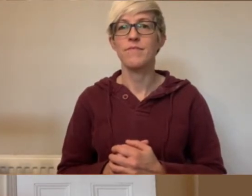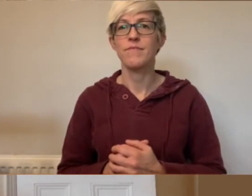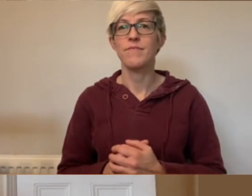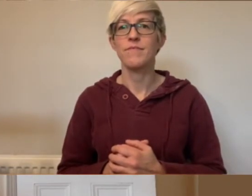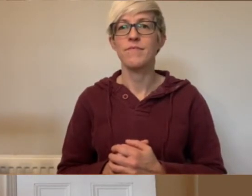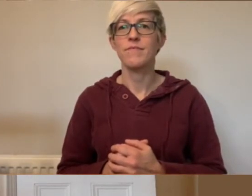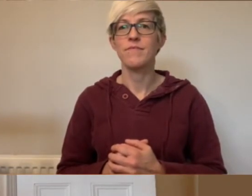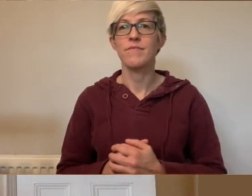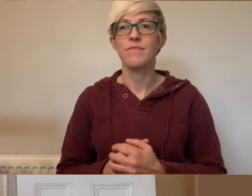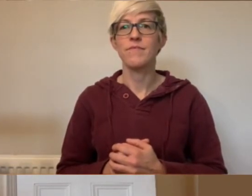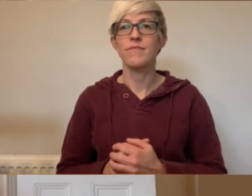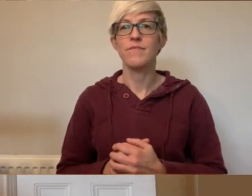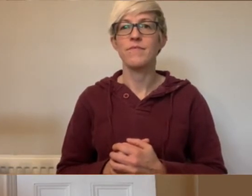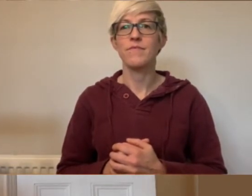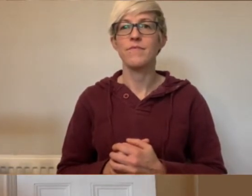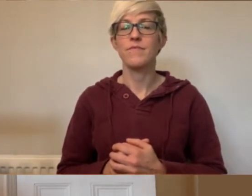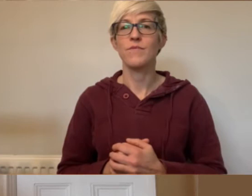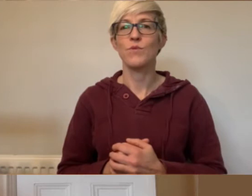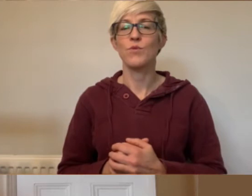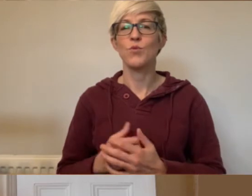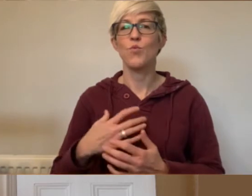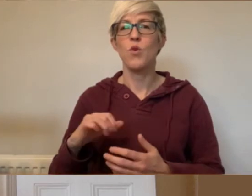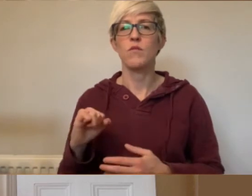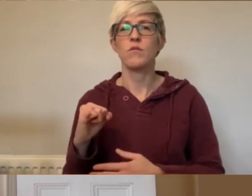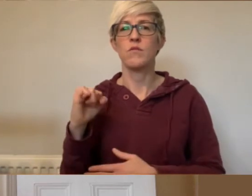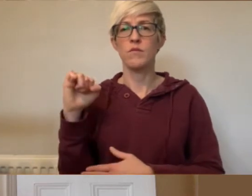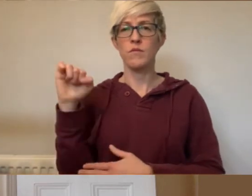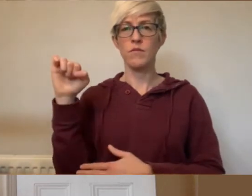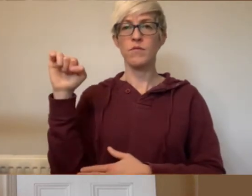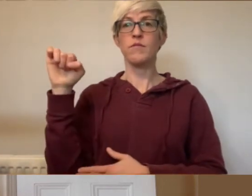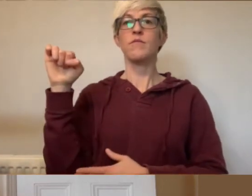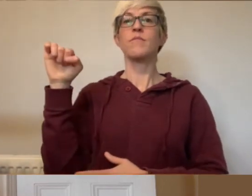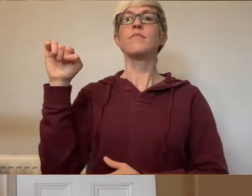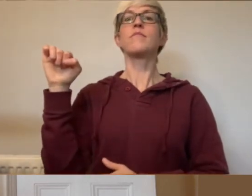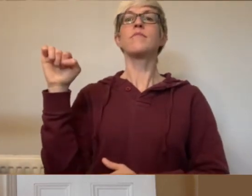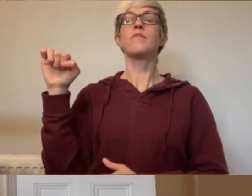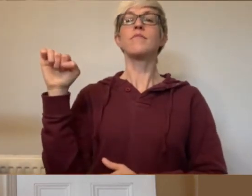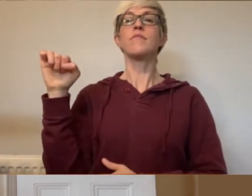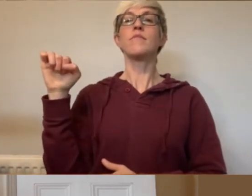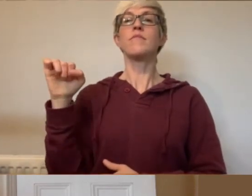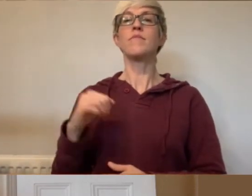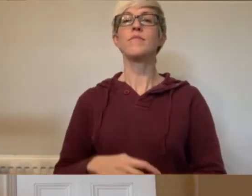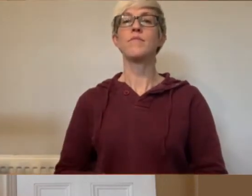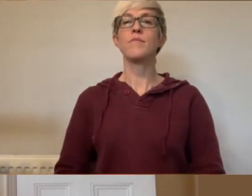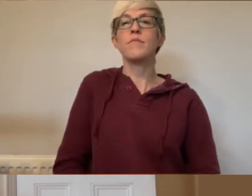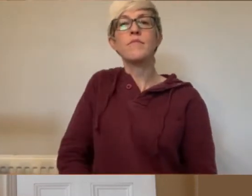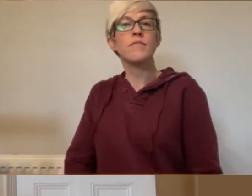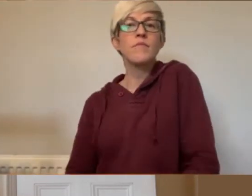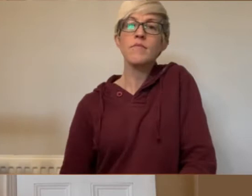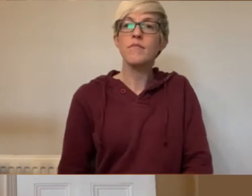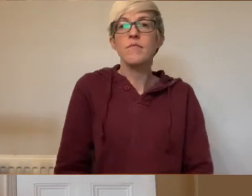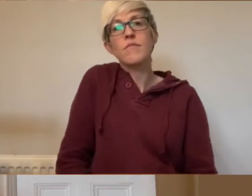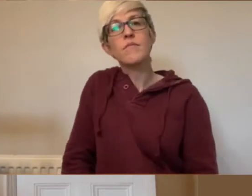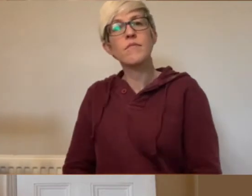All right, so we'll find this length in the spine. Just give the shoulders a little